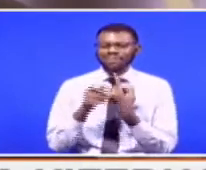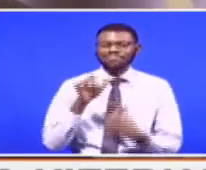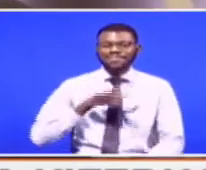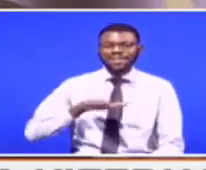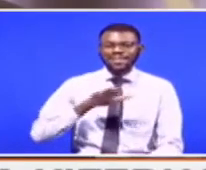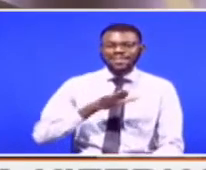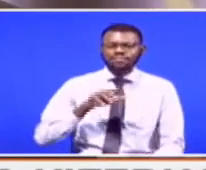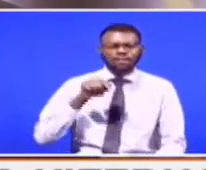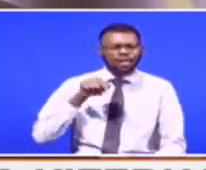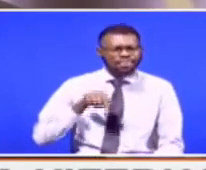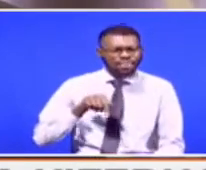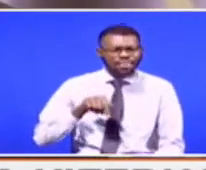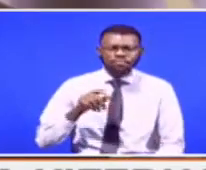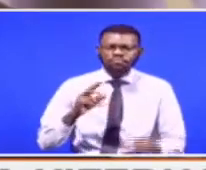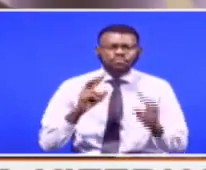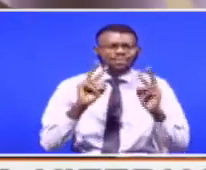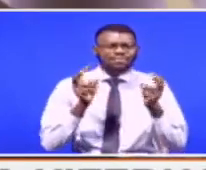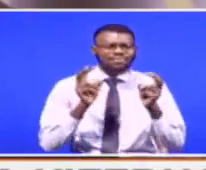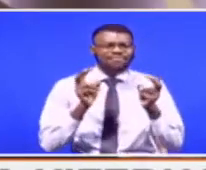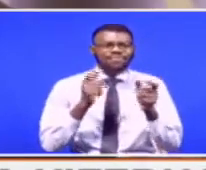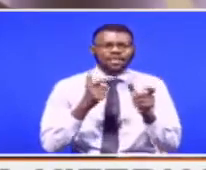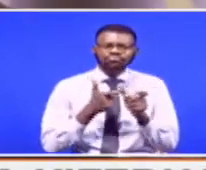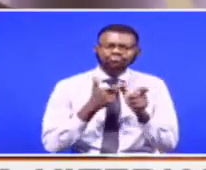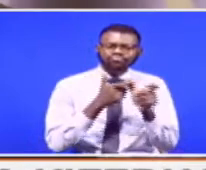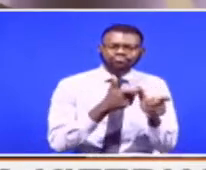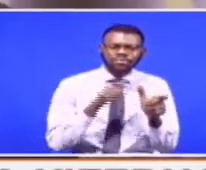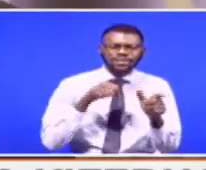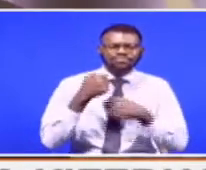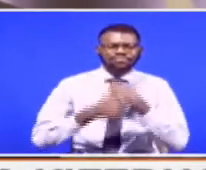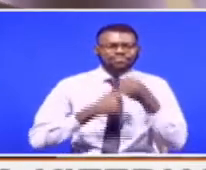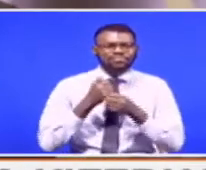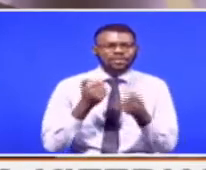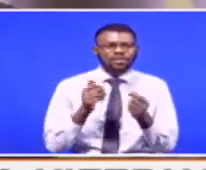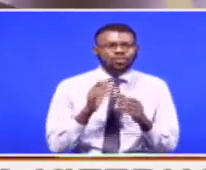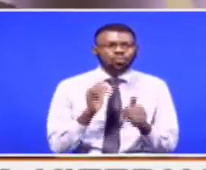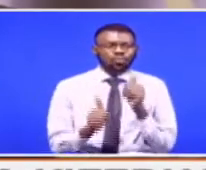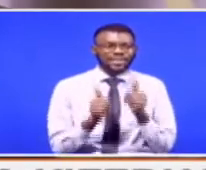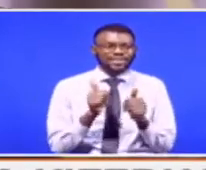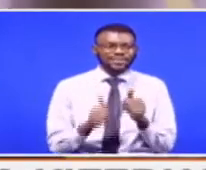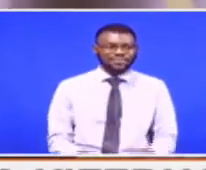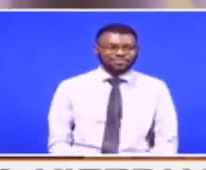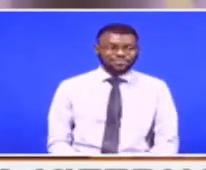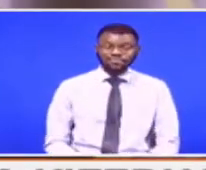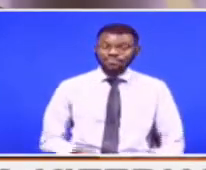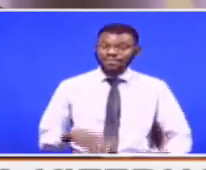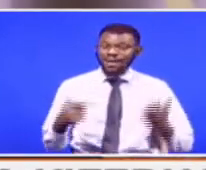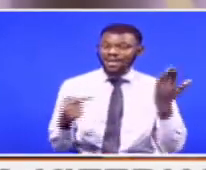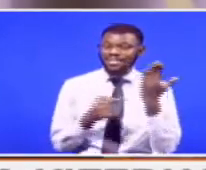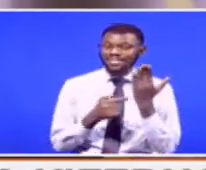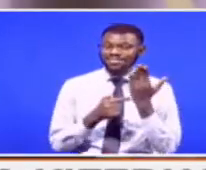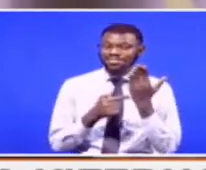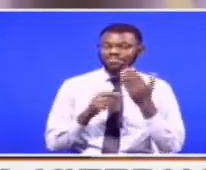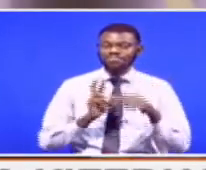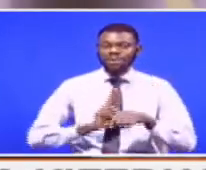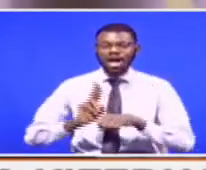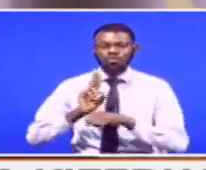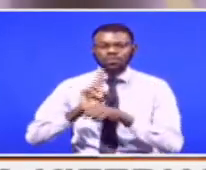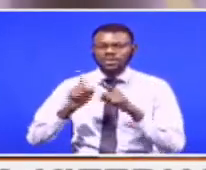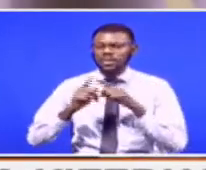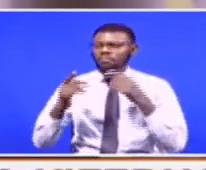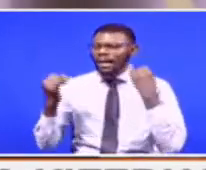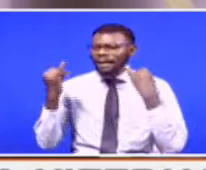our award this year hinges on utility of technology and